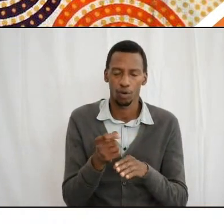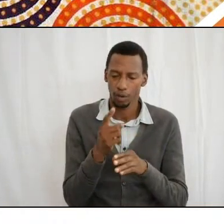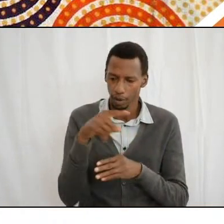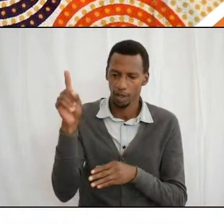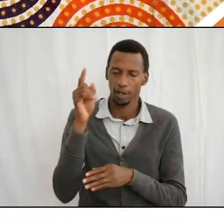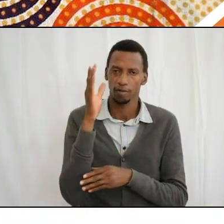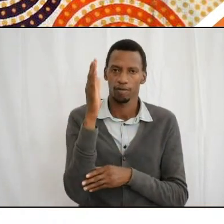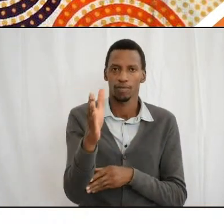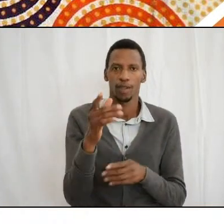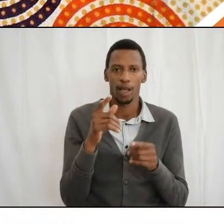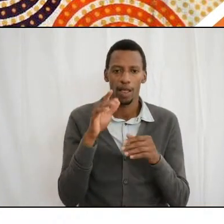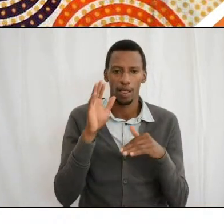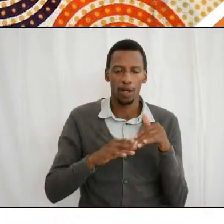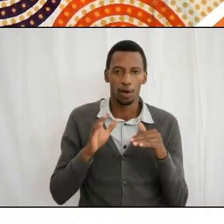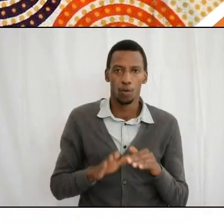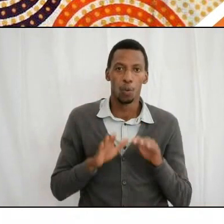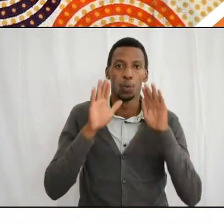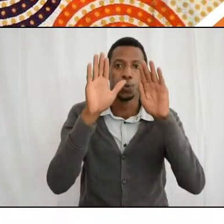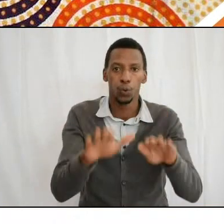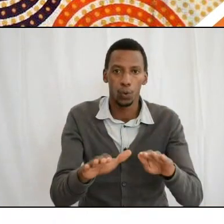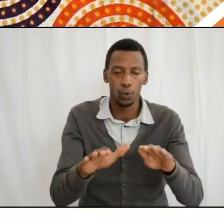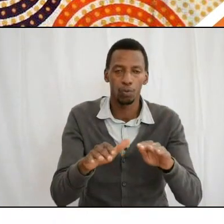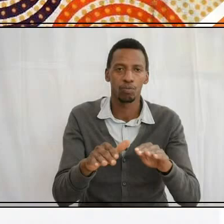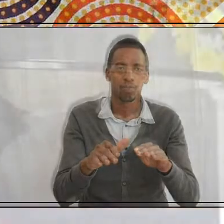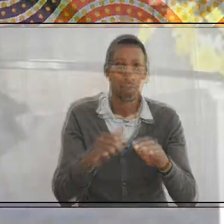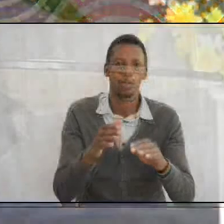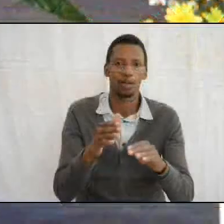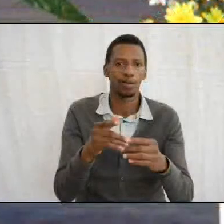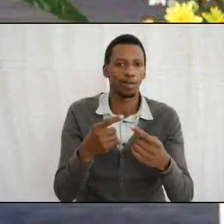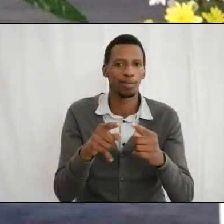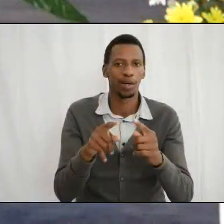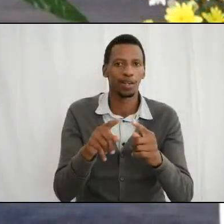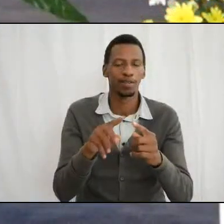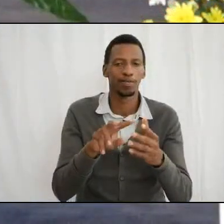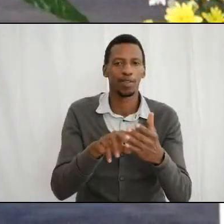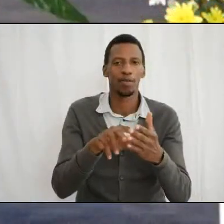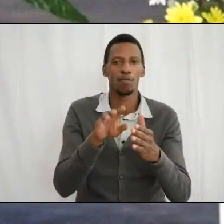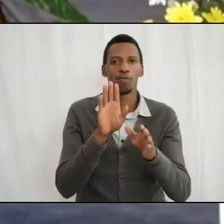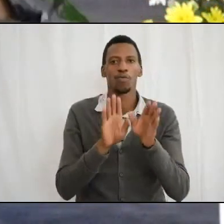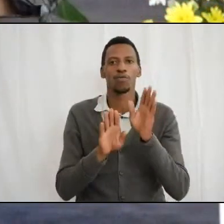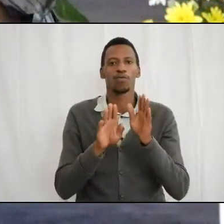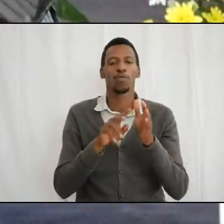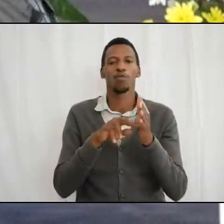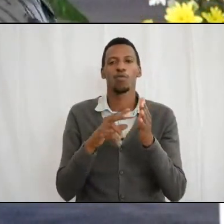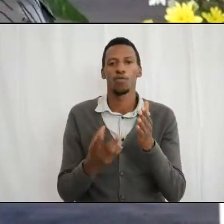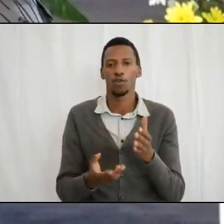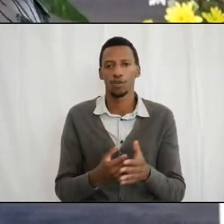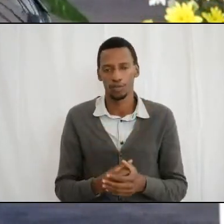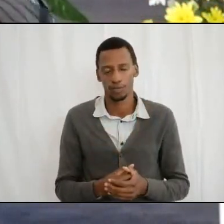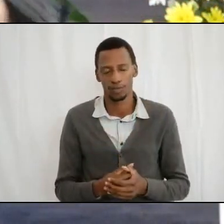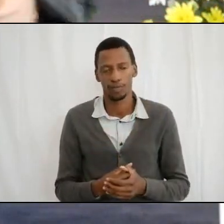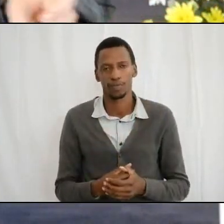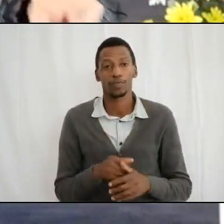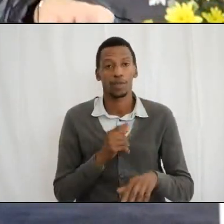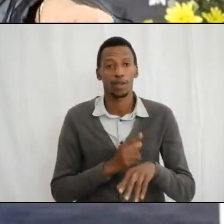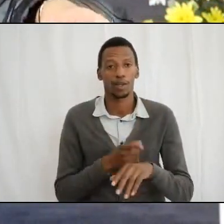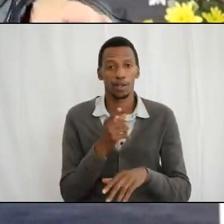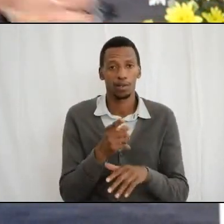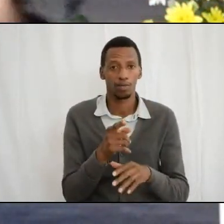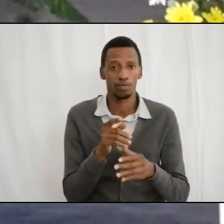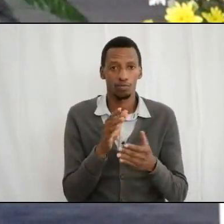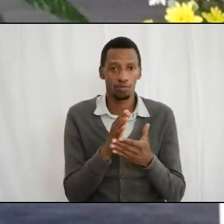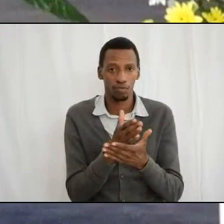make a great leap forward only to stumble backward." So as you divide your journey